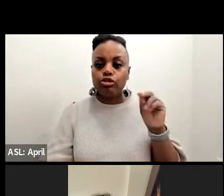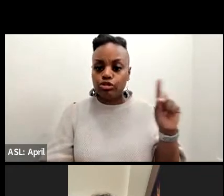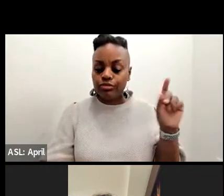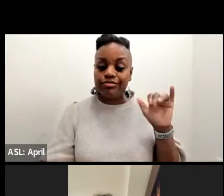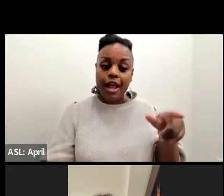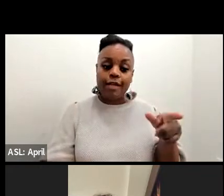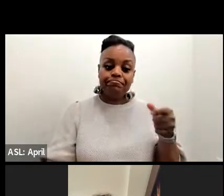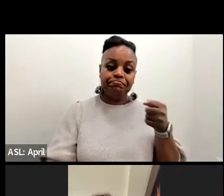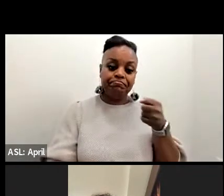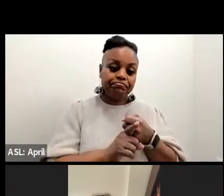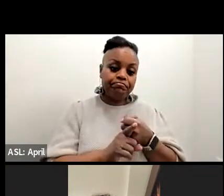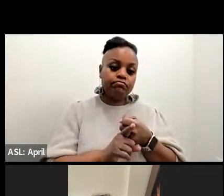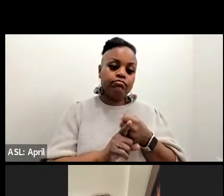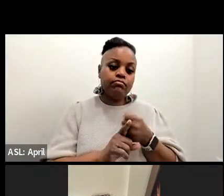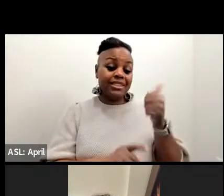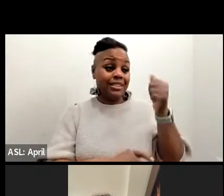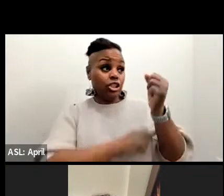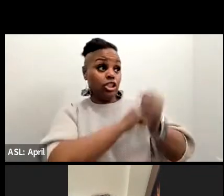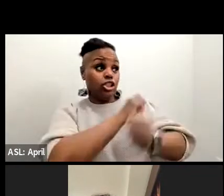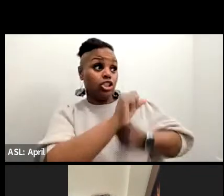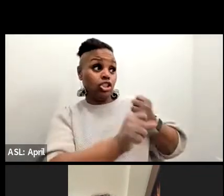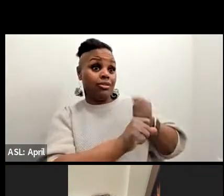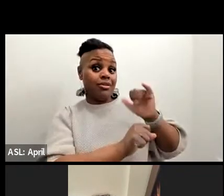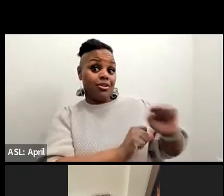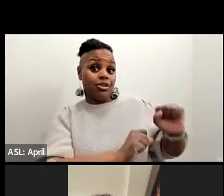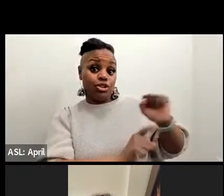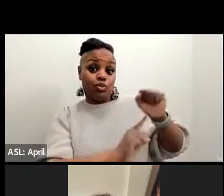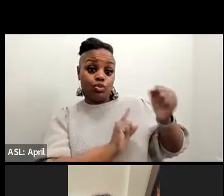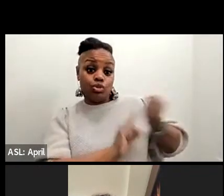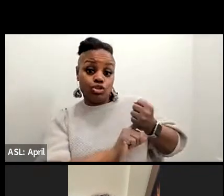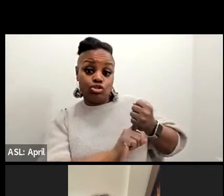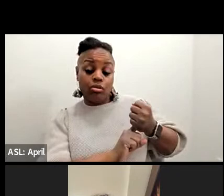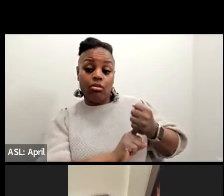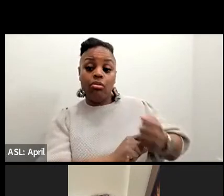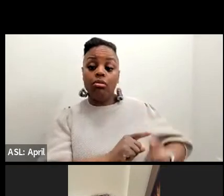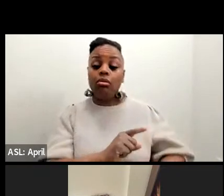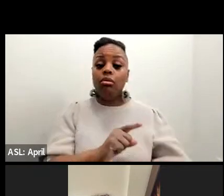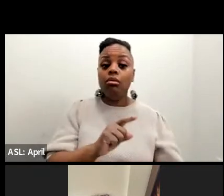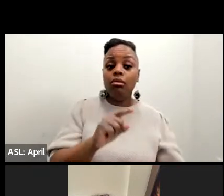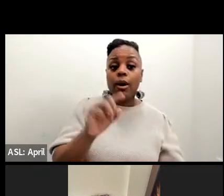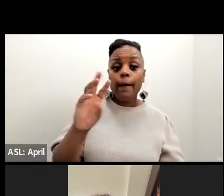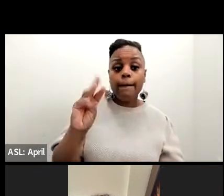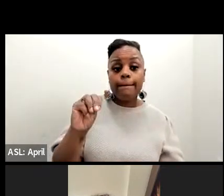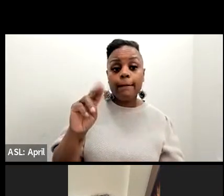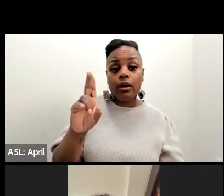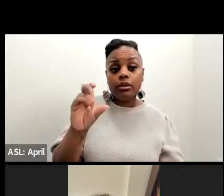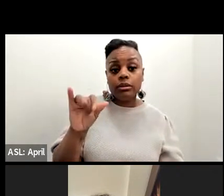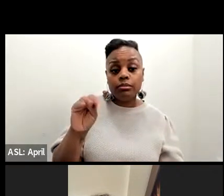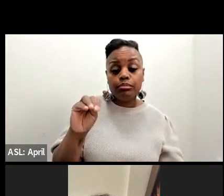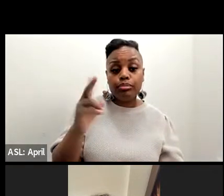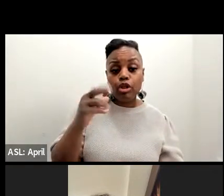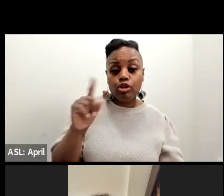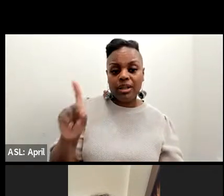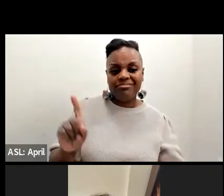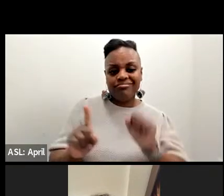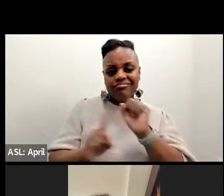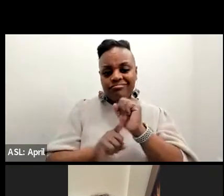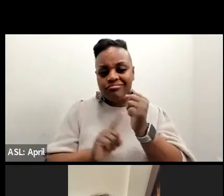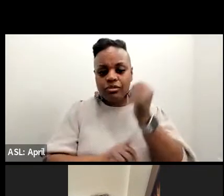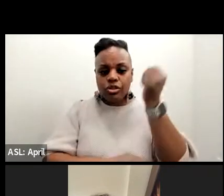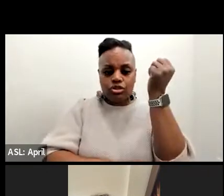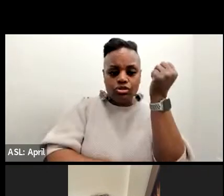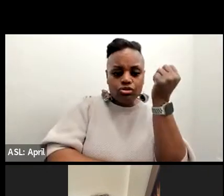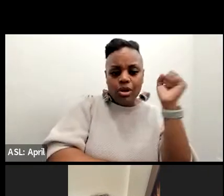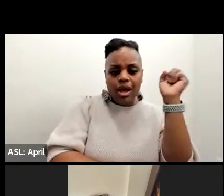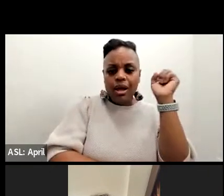Muslim Brotherhood all the way to your revolutionary socialists, are affected and are cracked down by the same regime, using the same tactics, using the same types